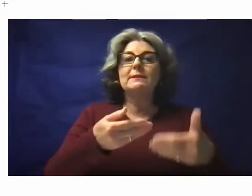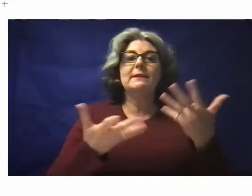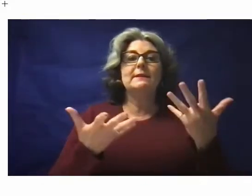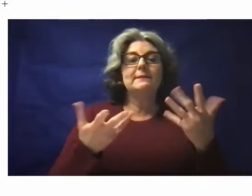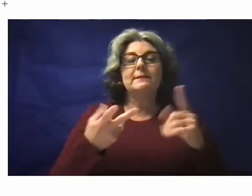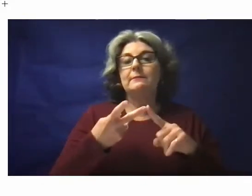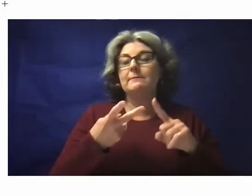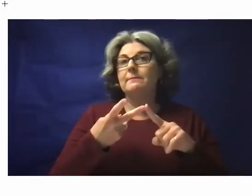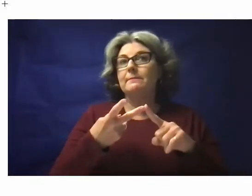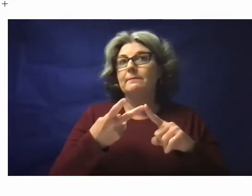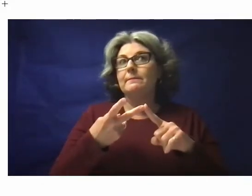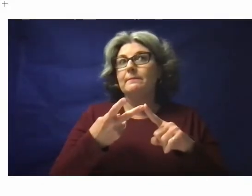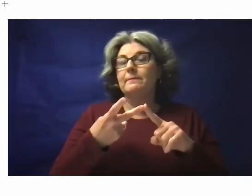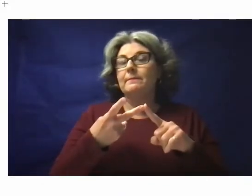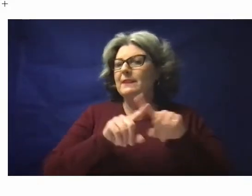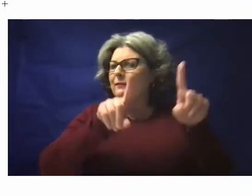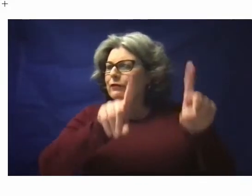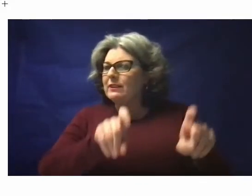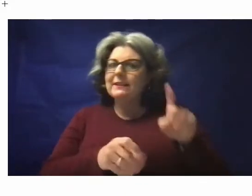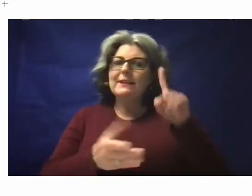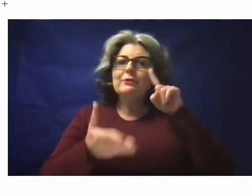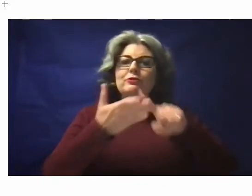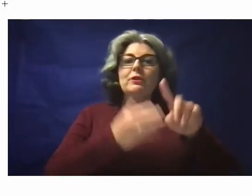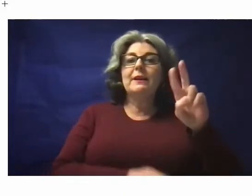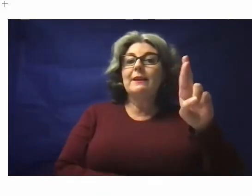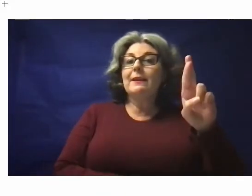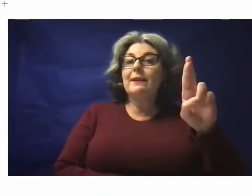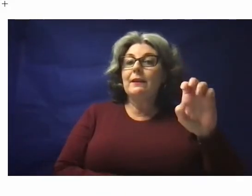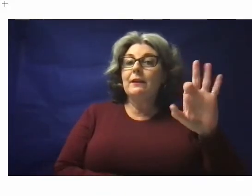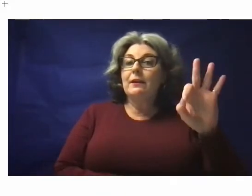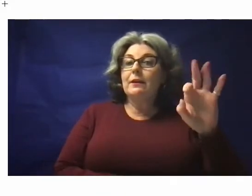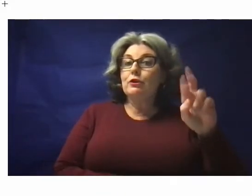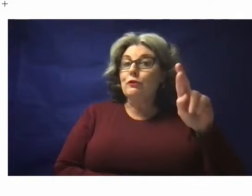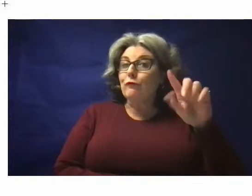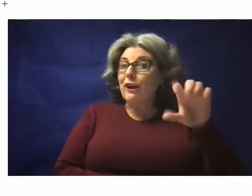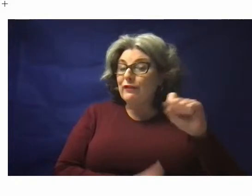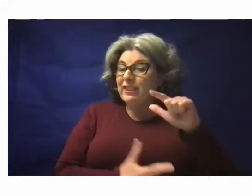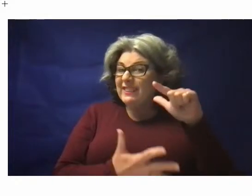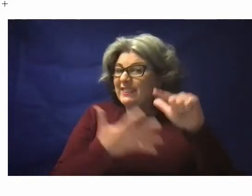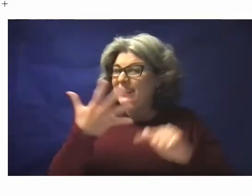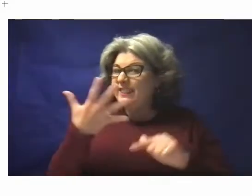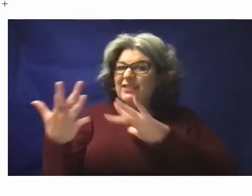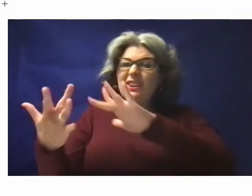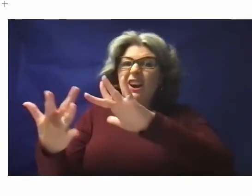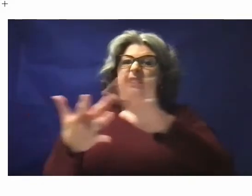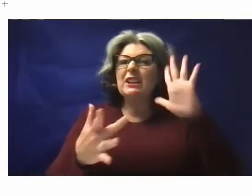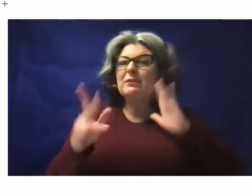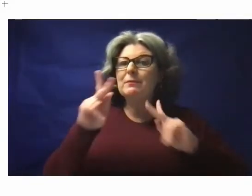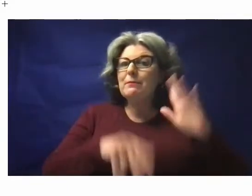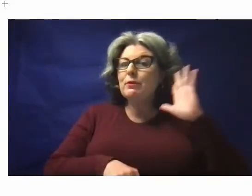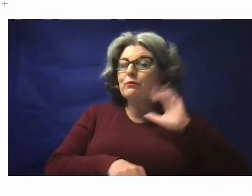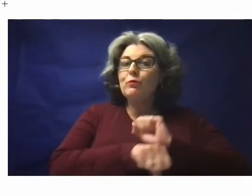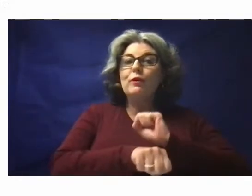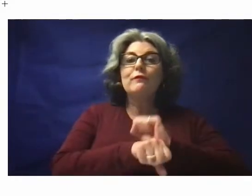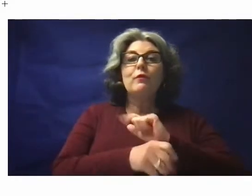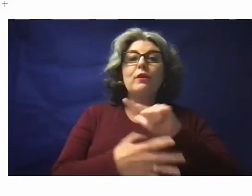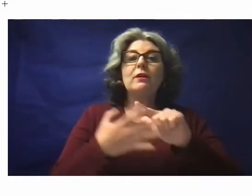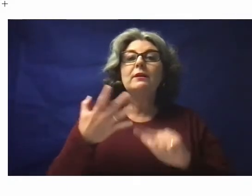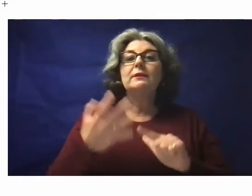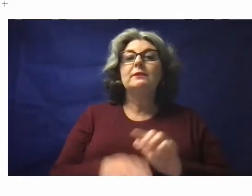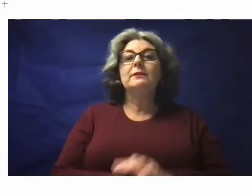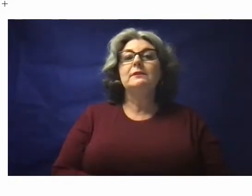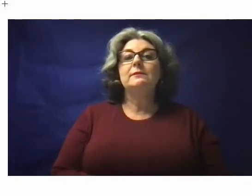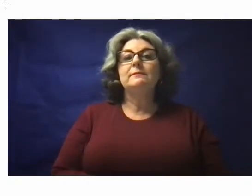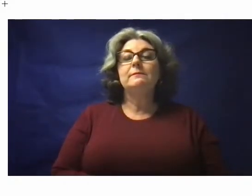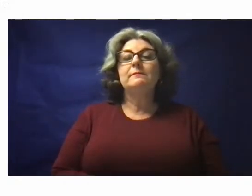checks, there's quite a few stages in there, with me. And then on top of that with a lot of people.